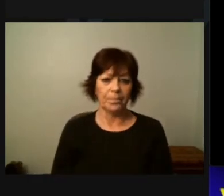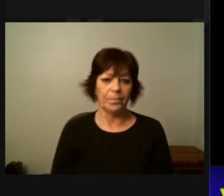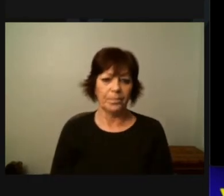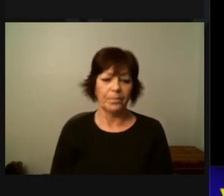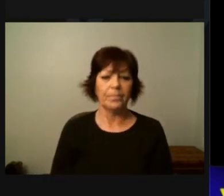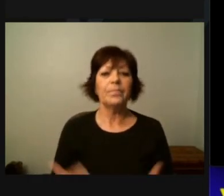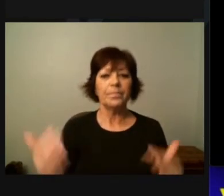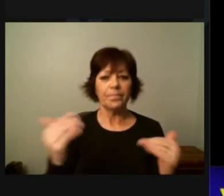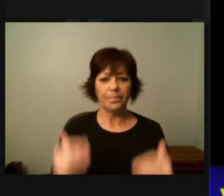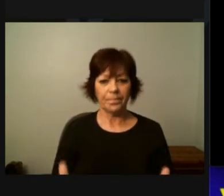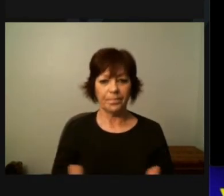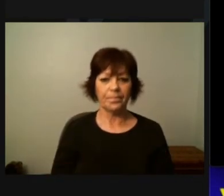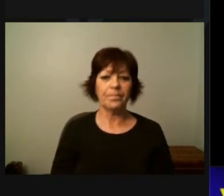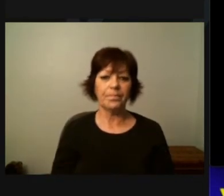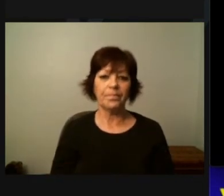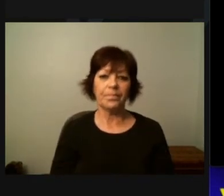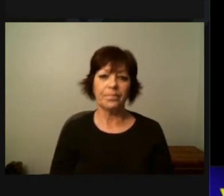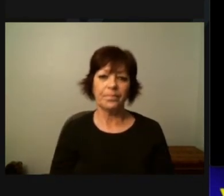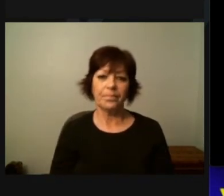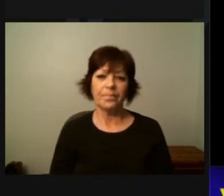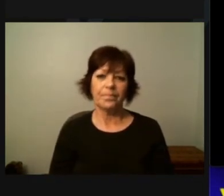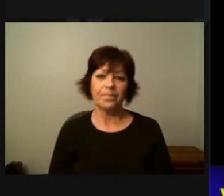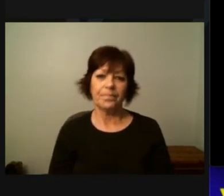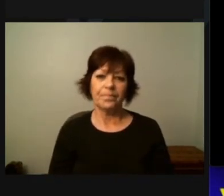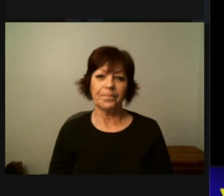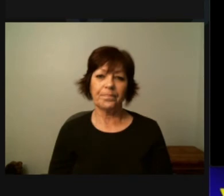Next slide, please.